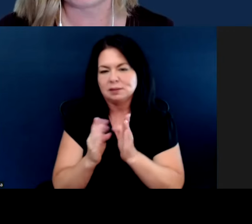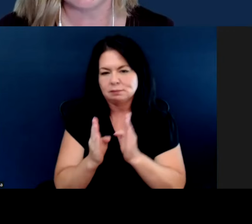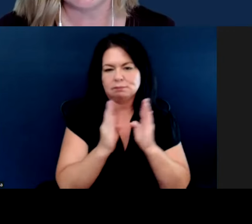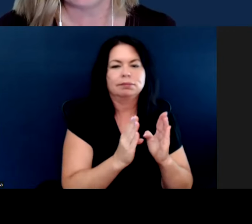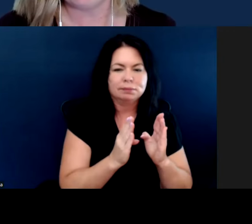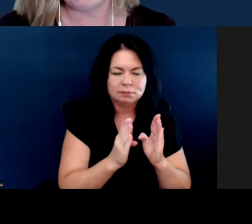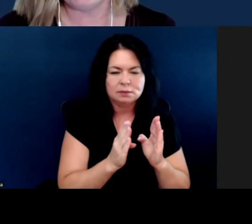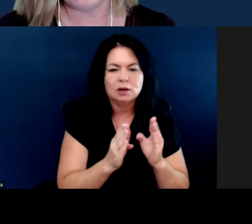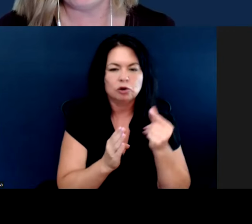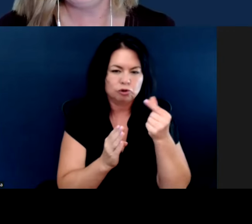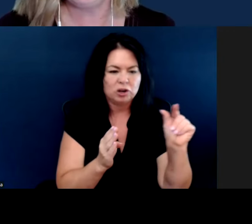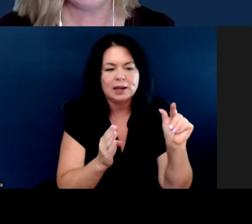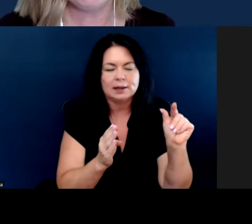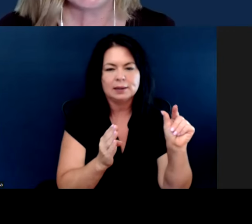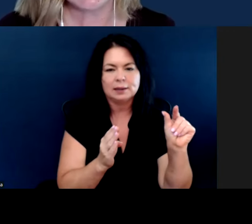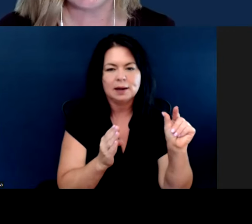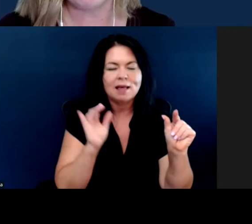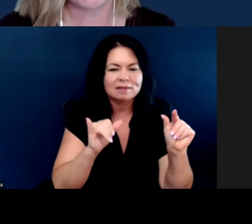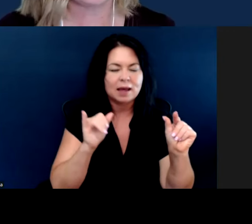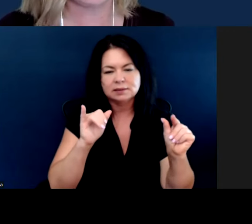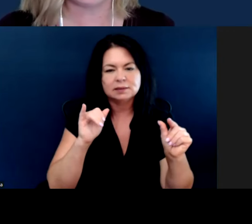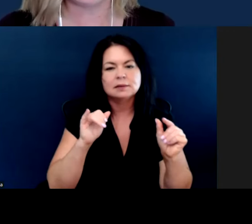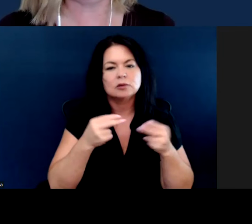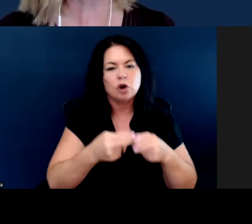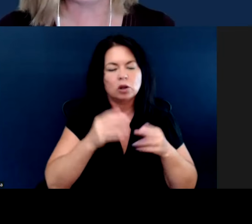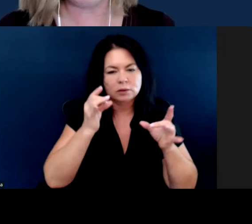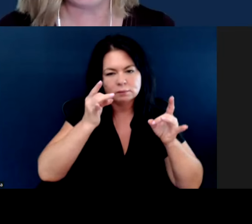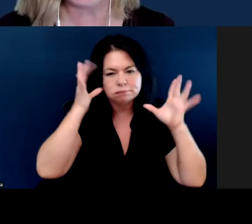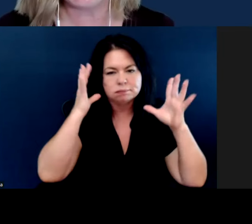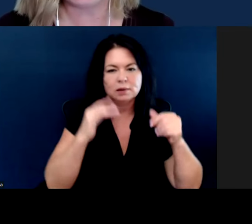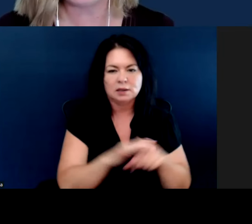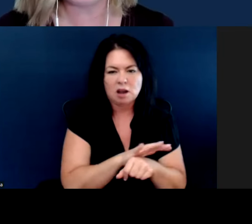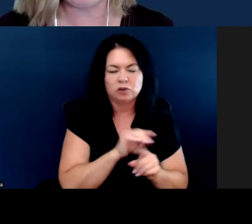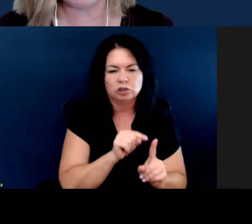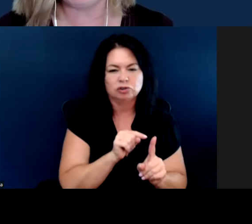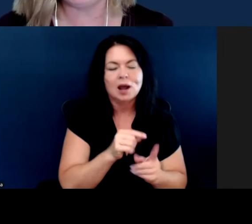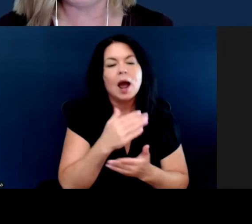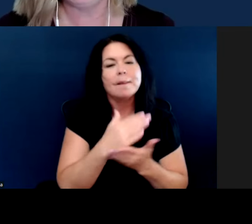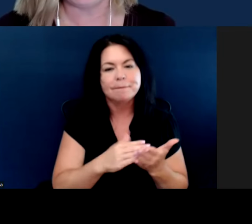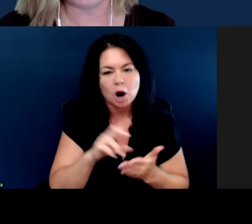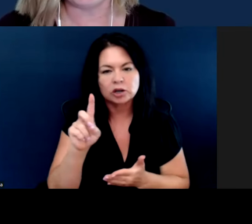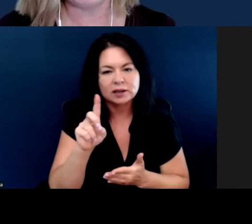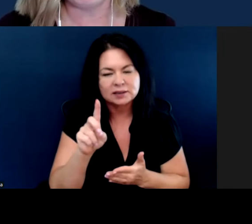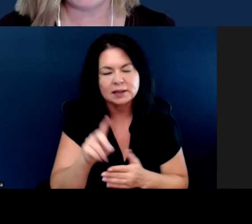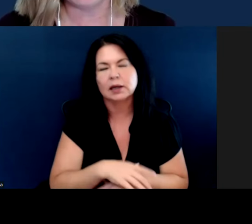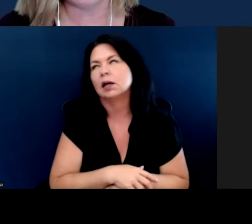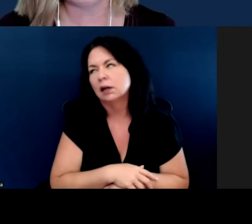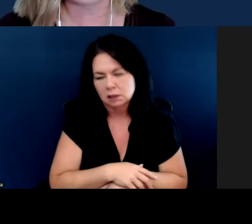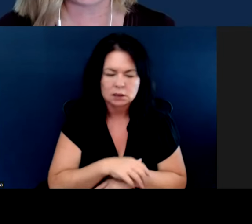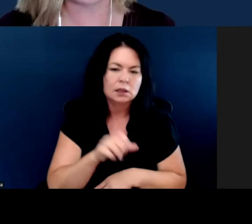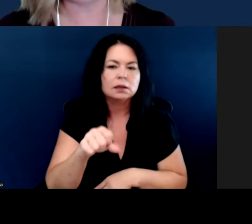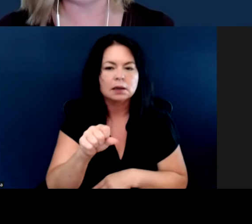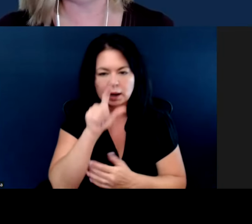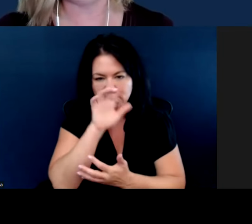there. So a little confusing here. Part D is confusing. There's no way around it. But